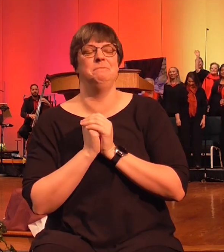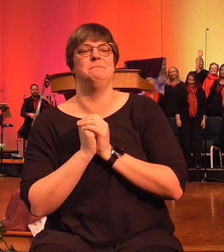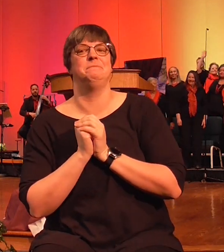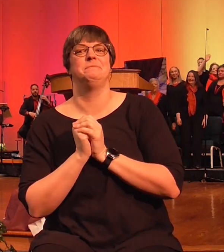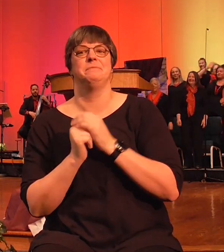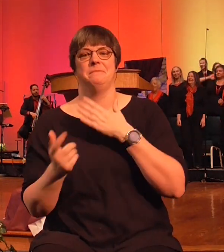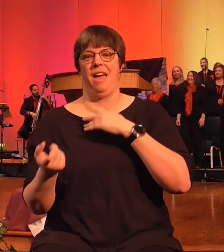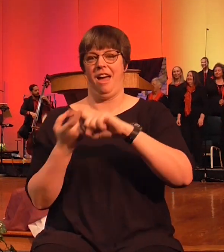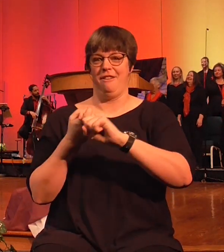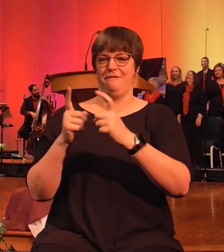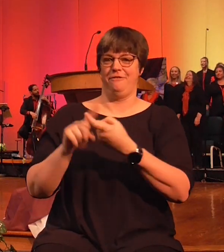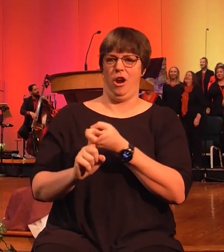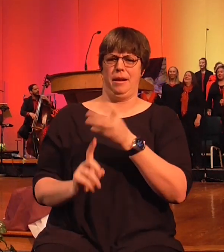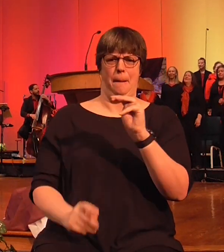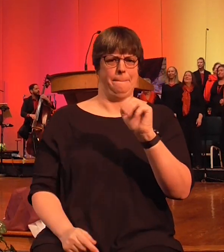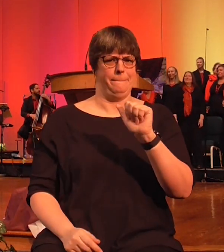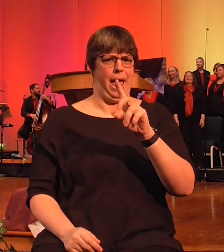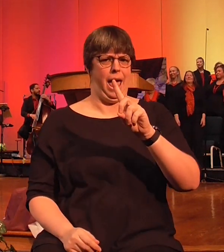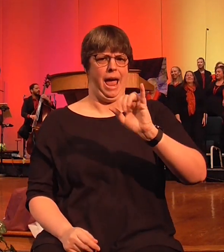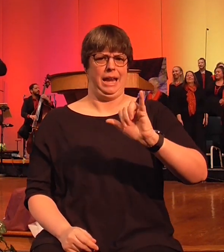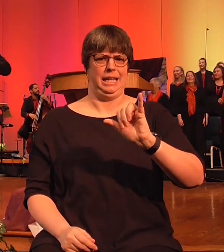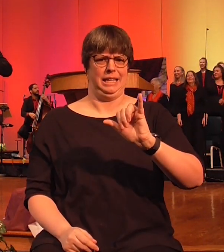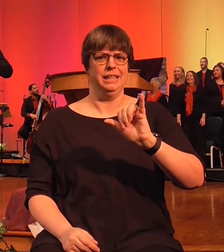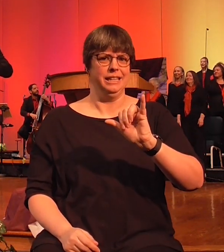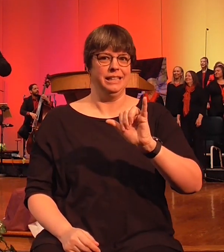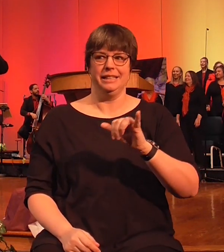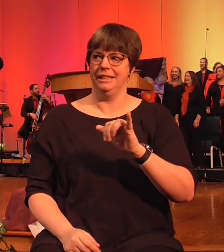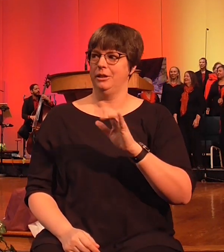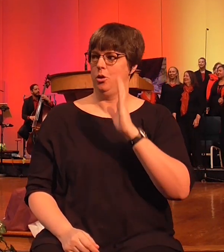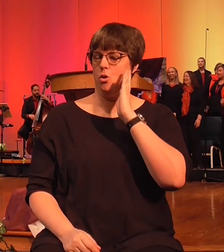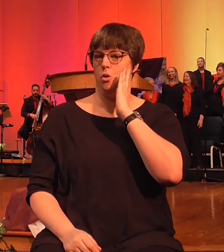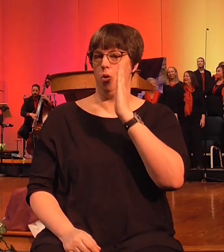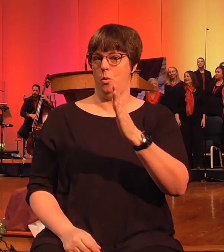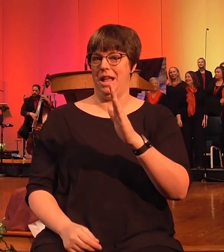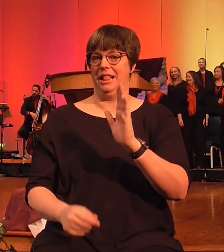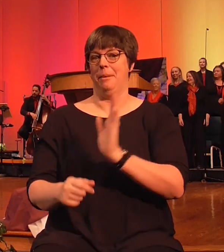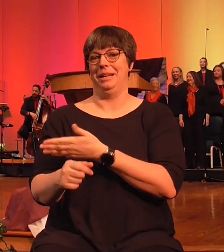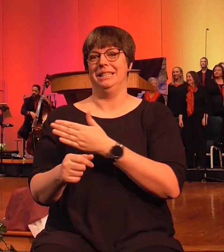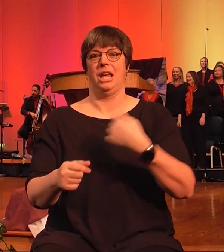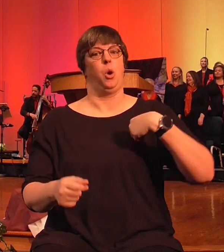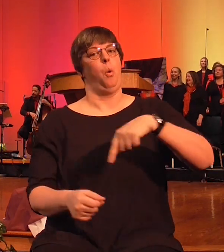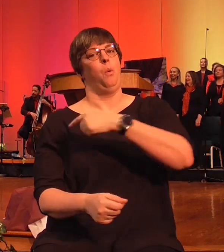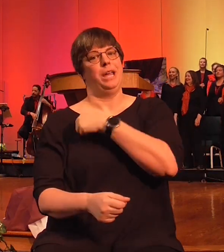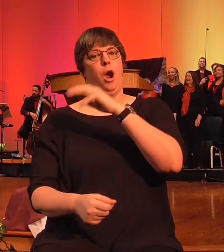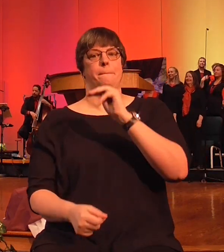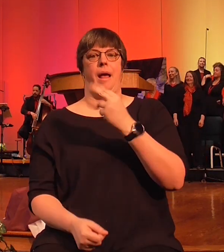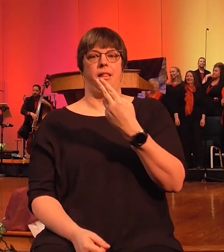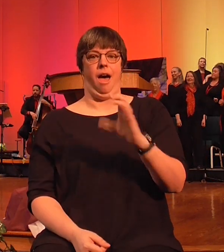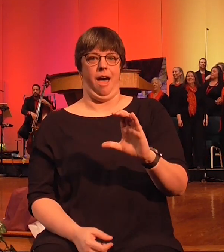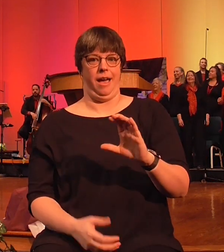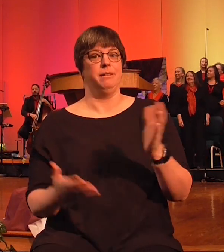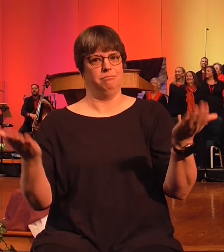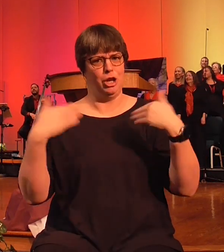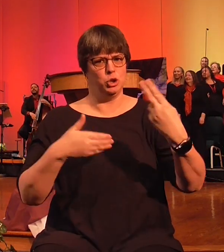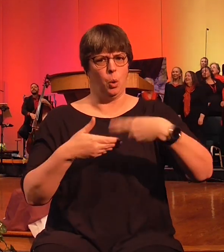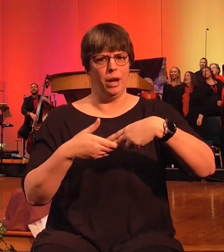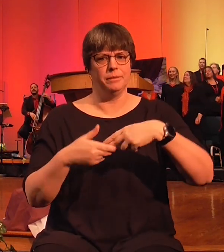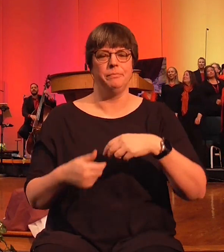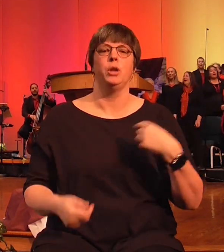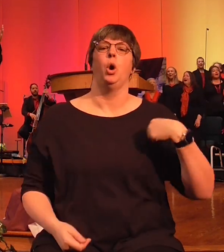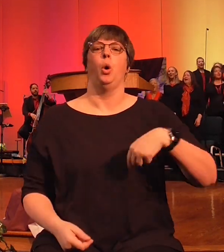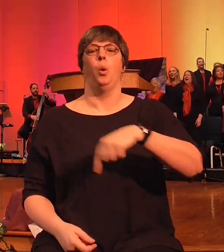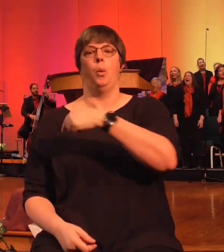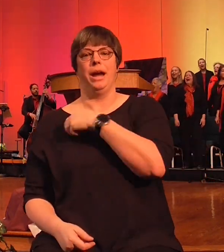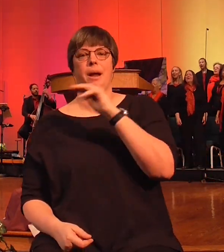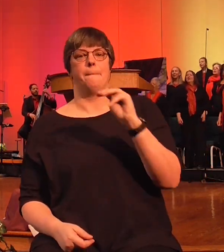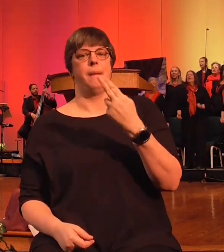And my friend Maddie Jazwerska. We're going to sing We Are Mile High. Please join us. Here we go.